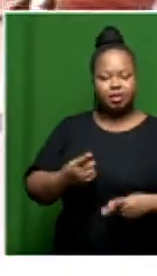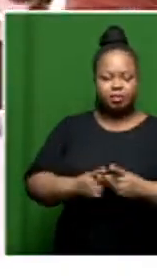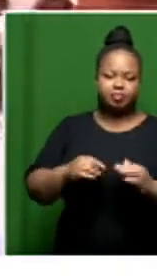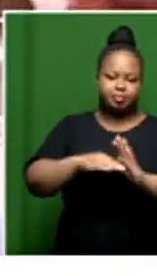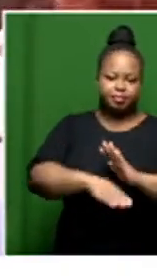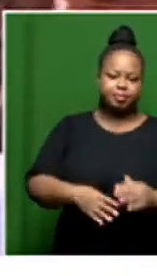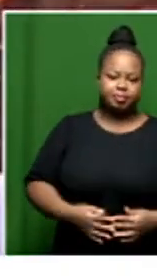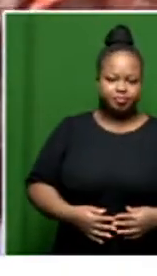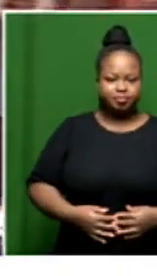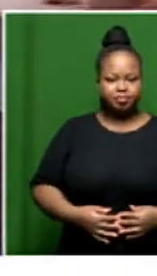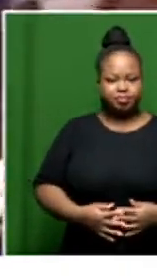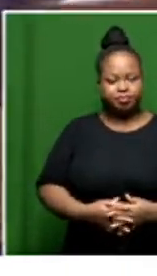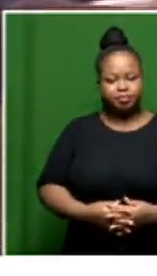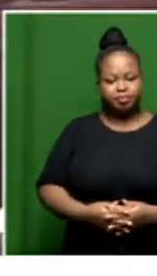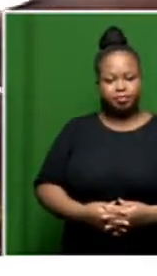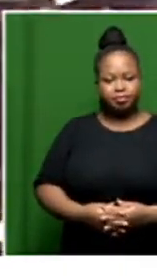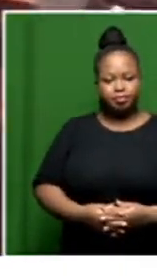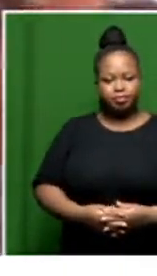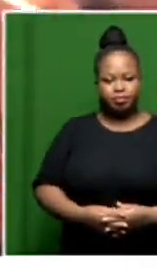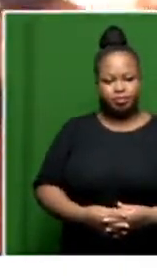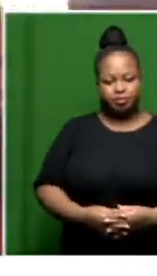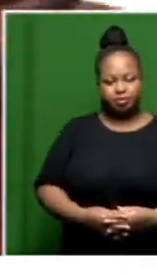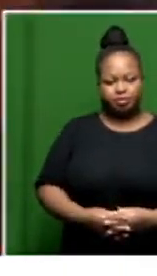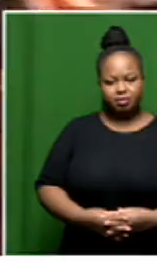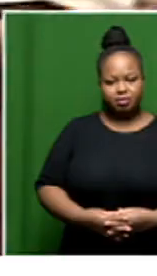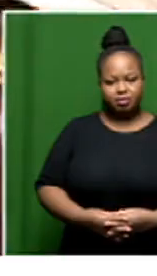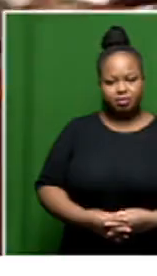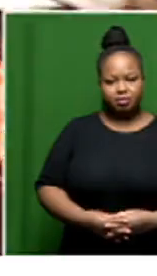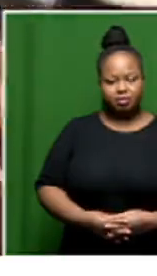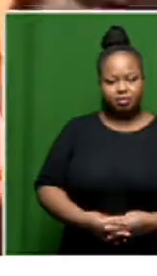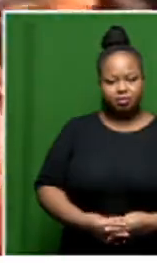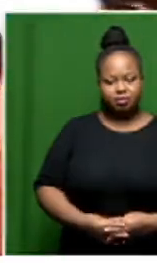SABC News, Johannesburg.